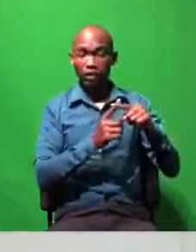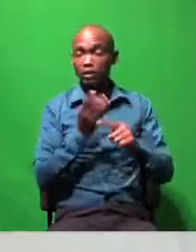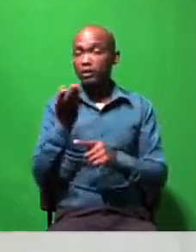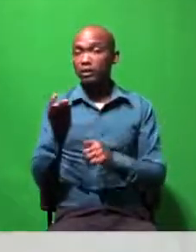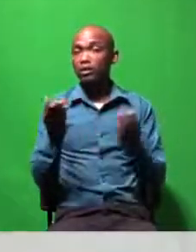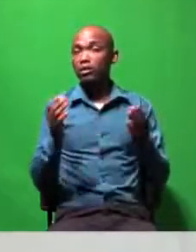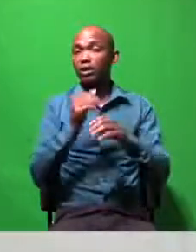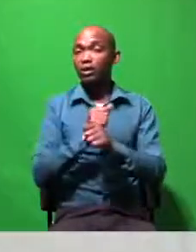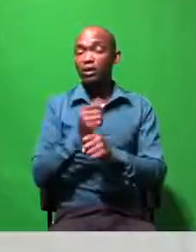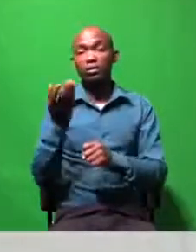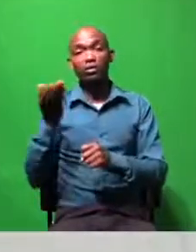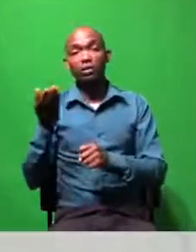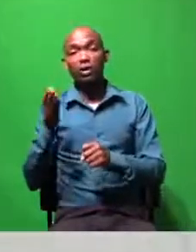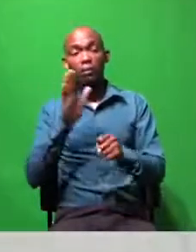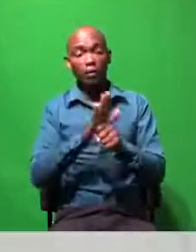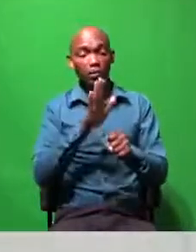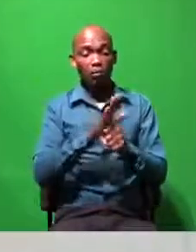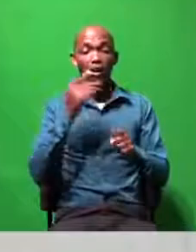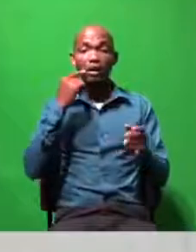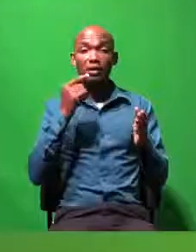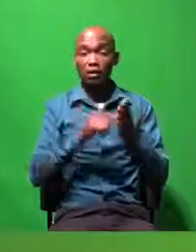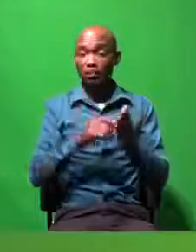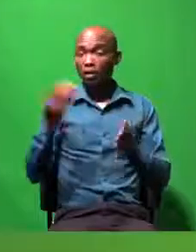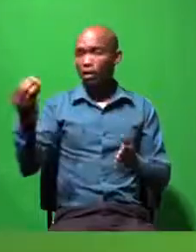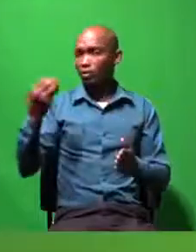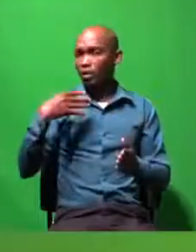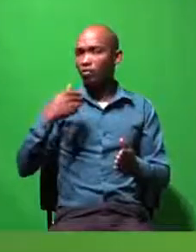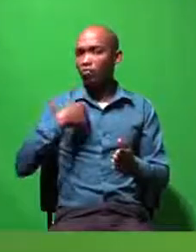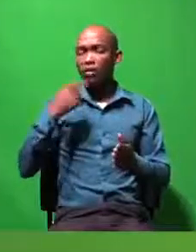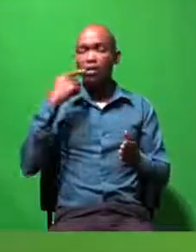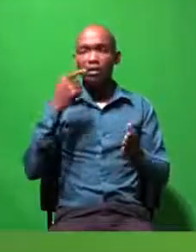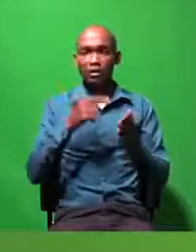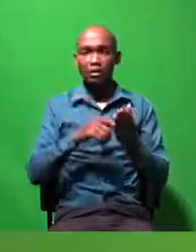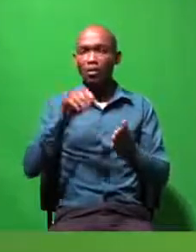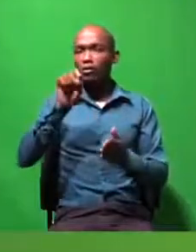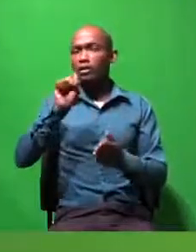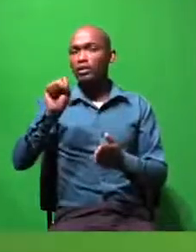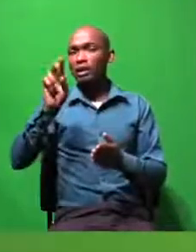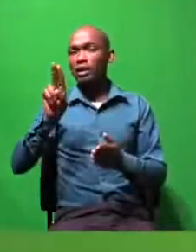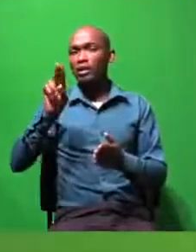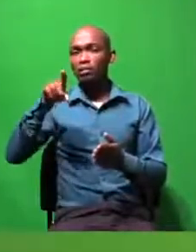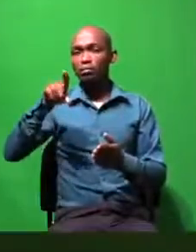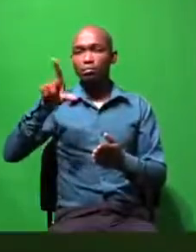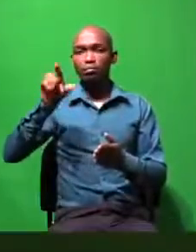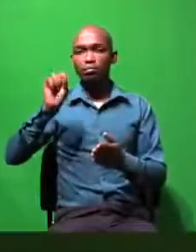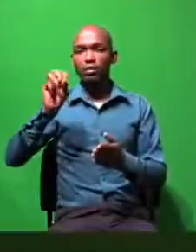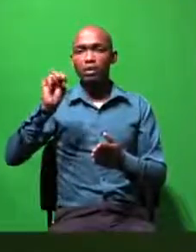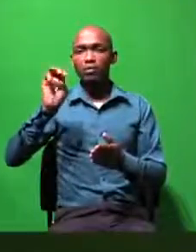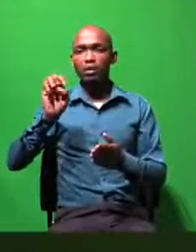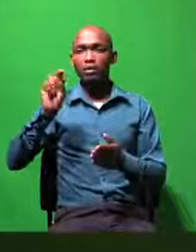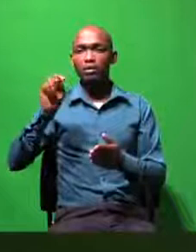140, and so on. There are so many examples. Can you give me another example of supplementary angles?